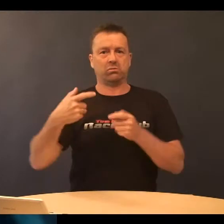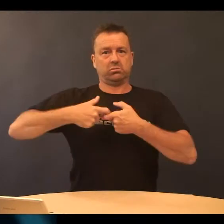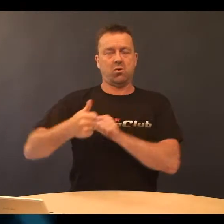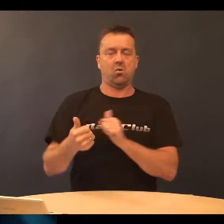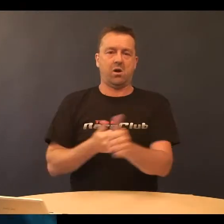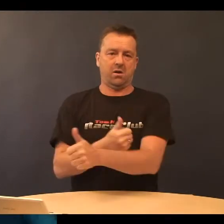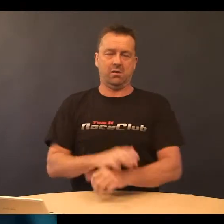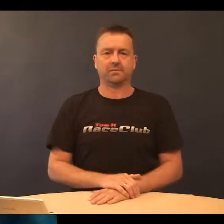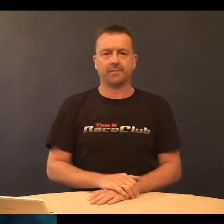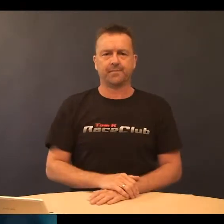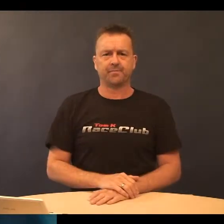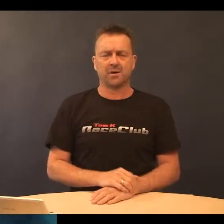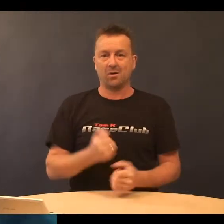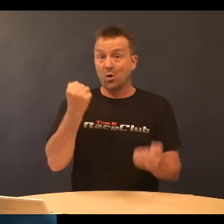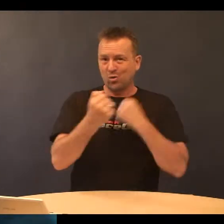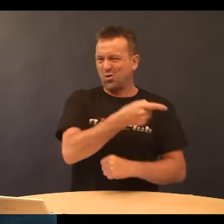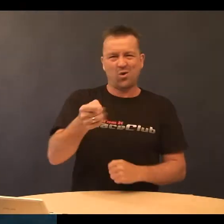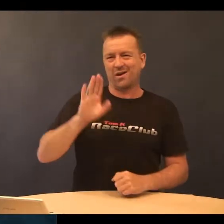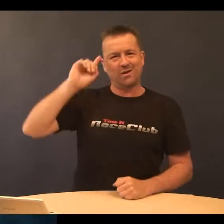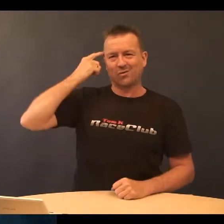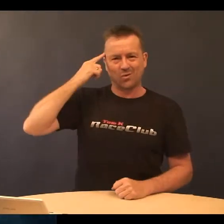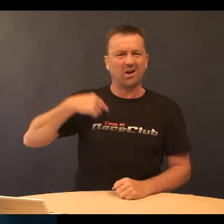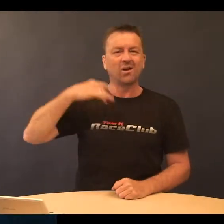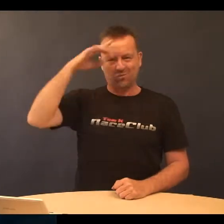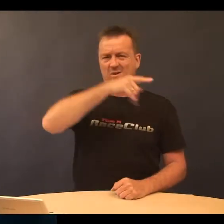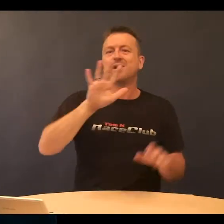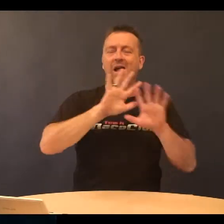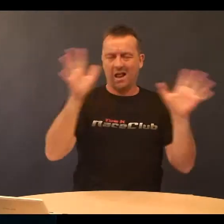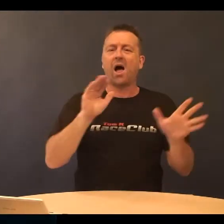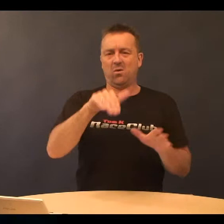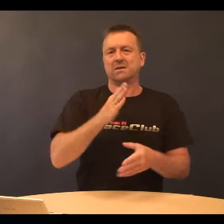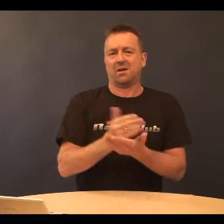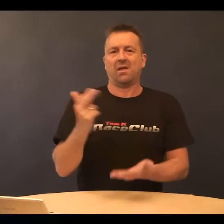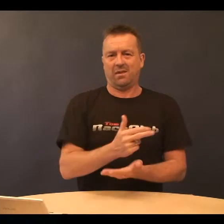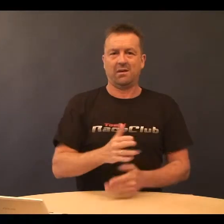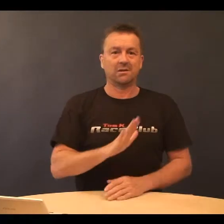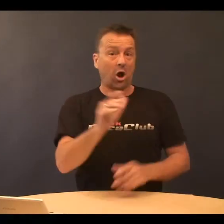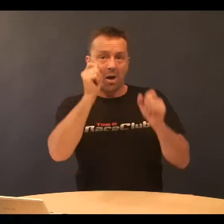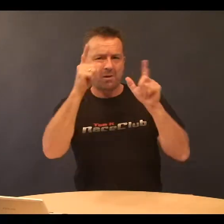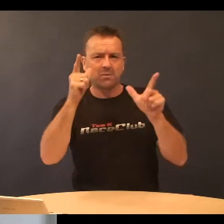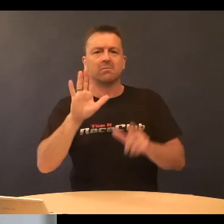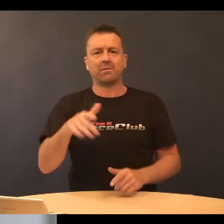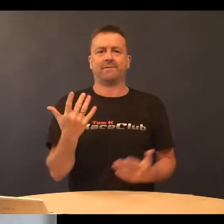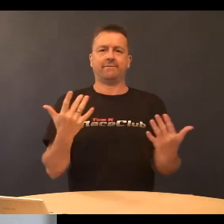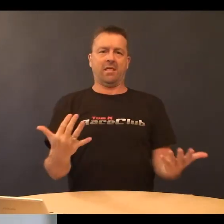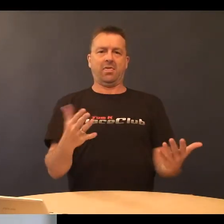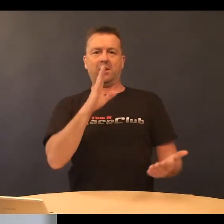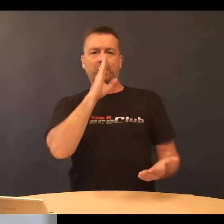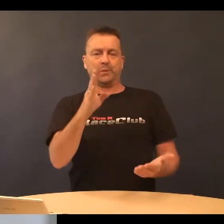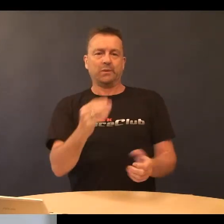The drivers, they're not crazy. I think they're aware of safety. They're attentive to what these new measures